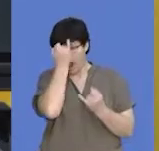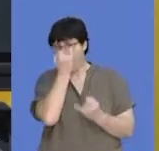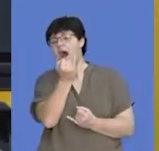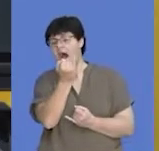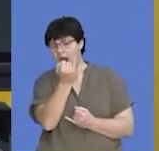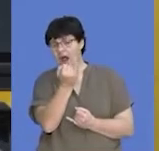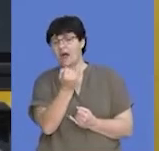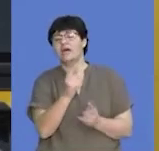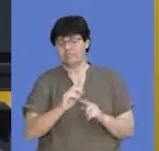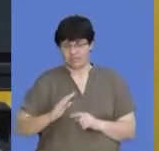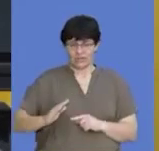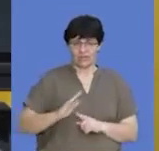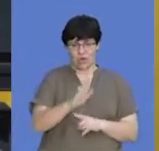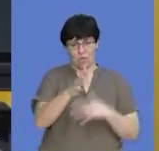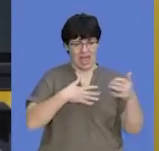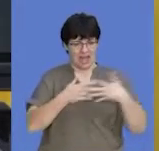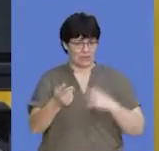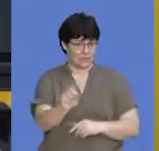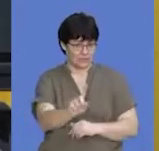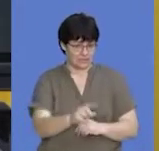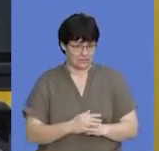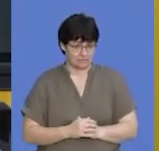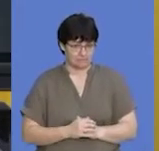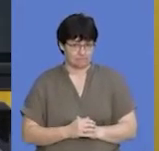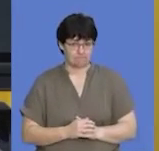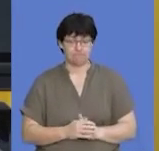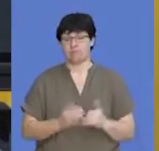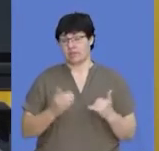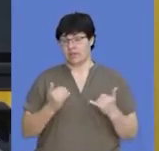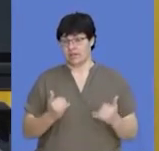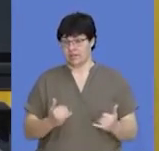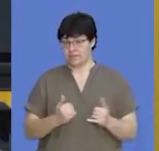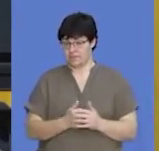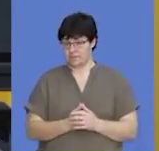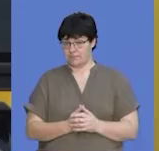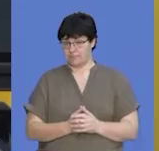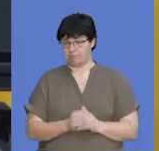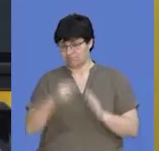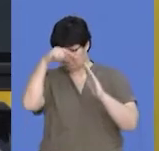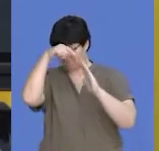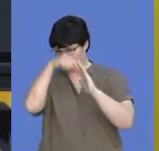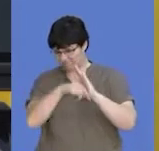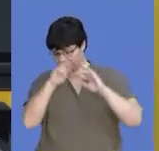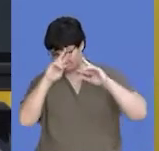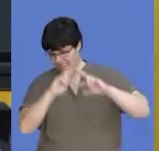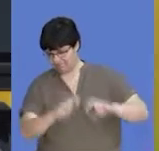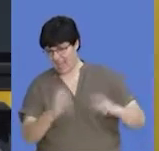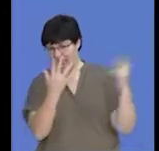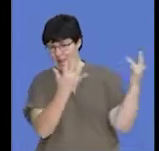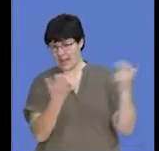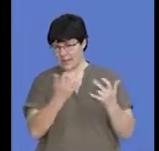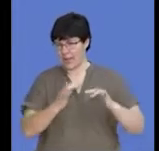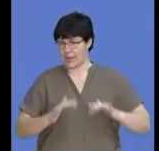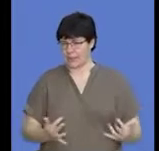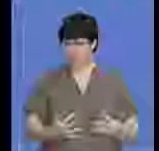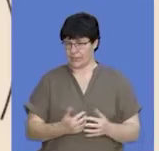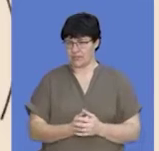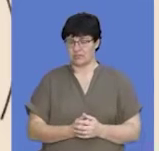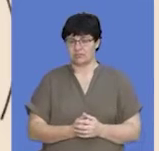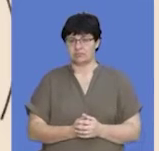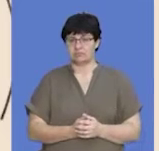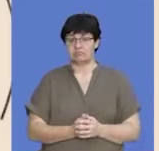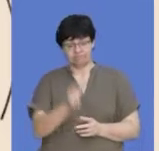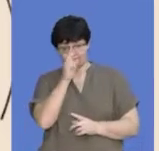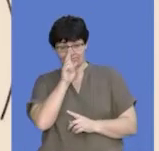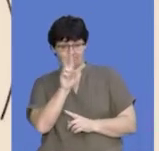the type of slope we are dealing with. Now, let's get deeper into the calculation. And